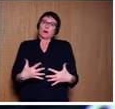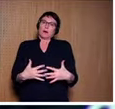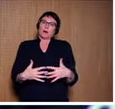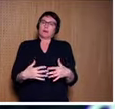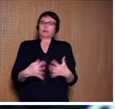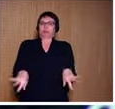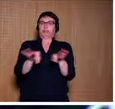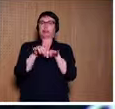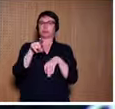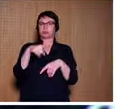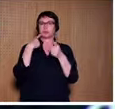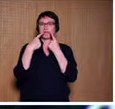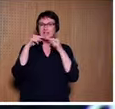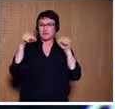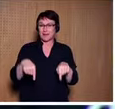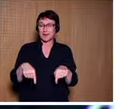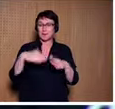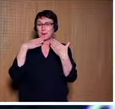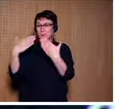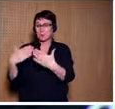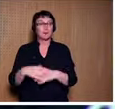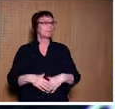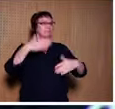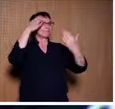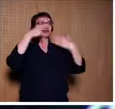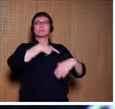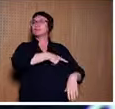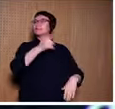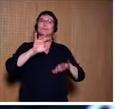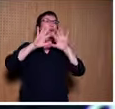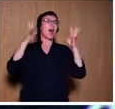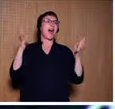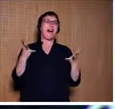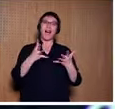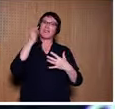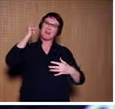conversation. And good afternoon, fellow feminists from all over the world.